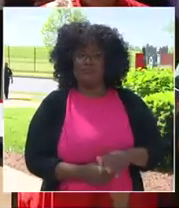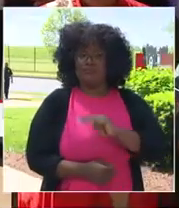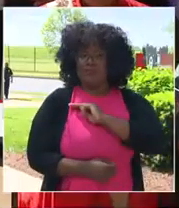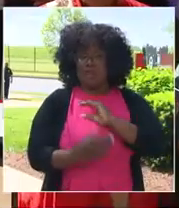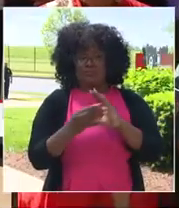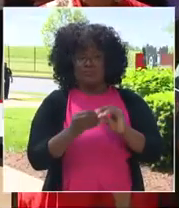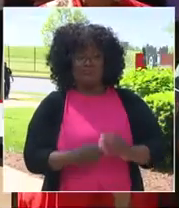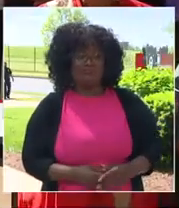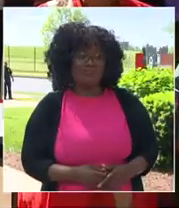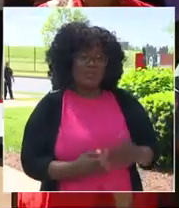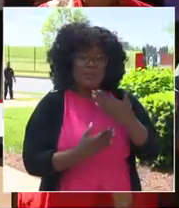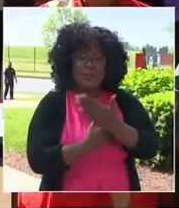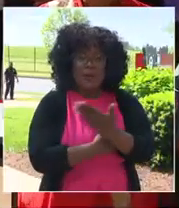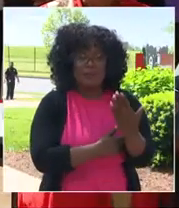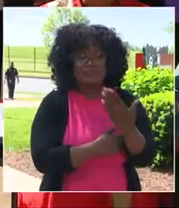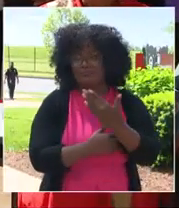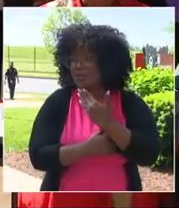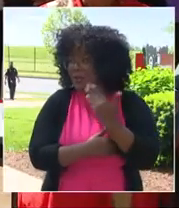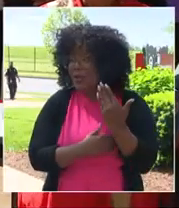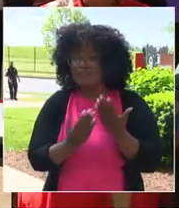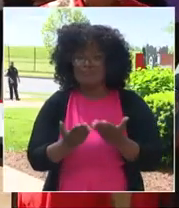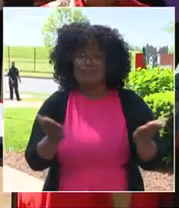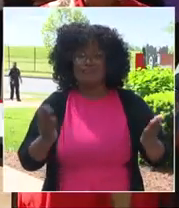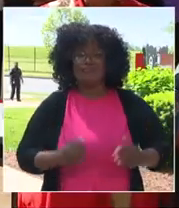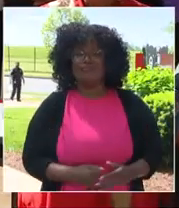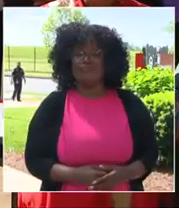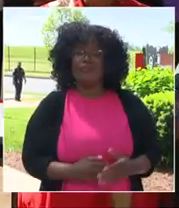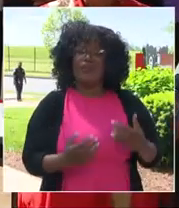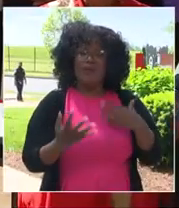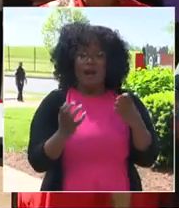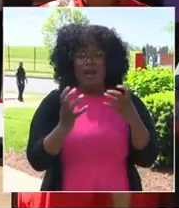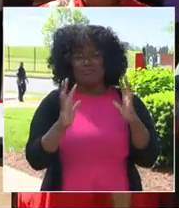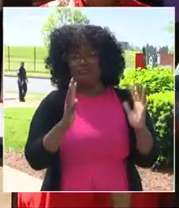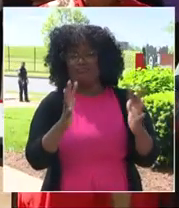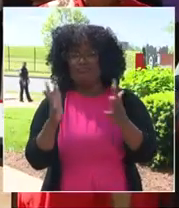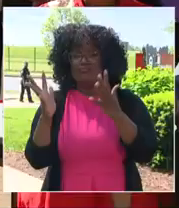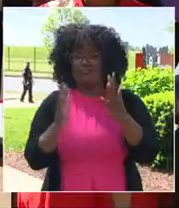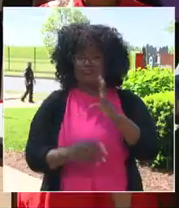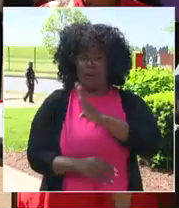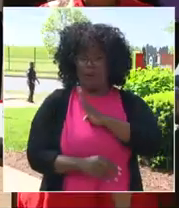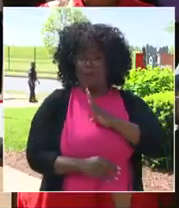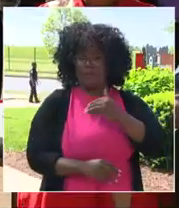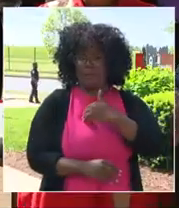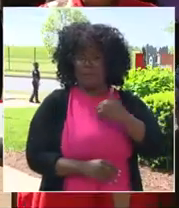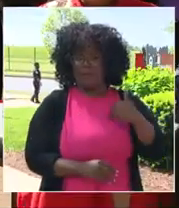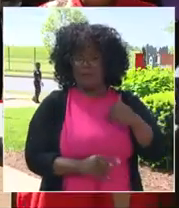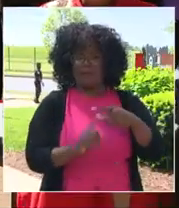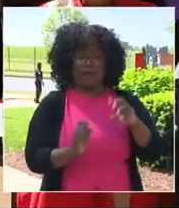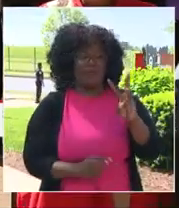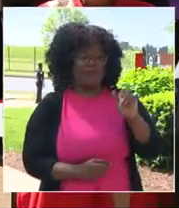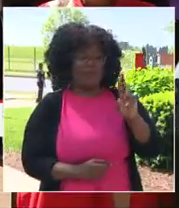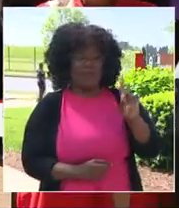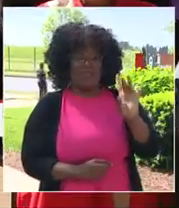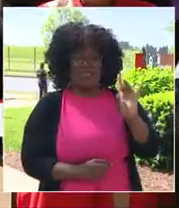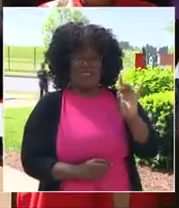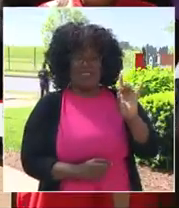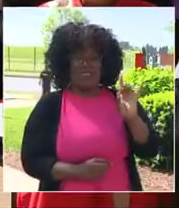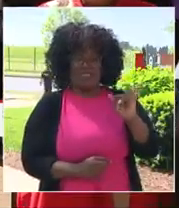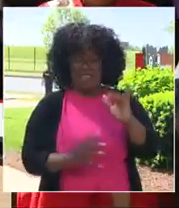Please give our board member from Ward 8, Ms. Johnson-Law, a big round of applause and thank her